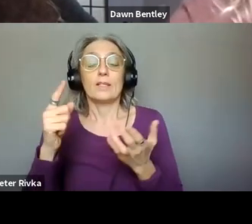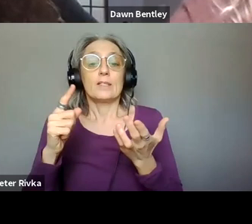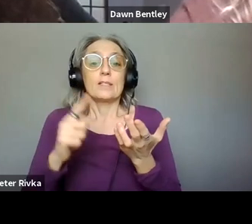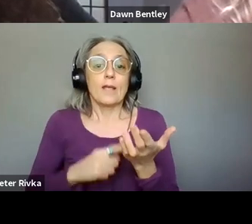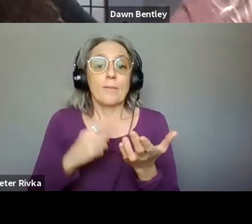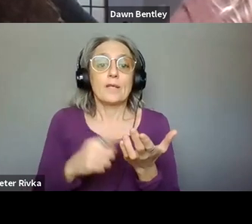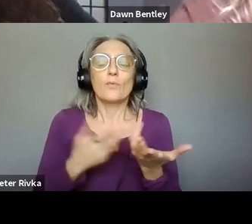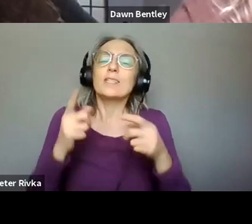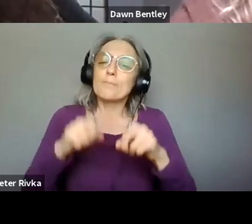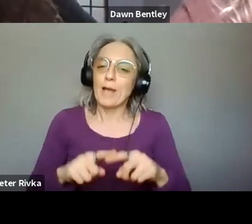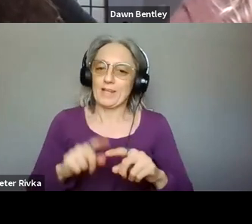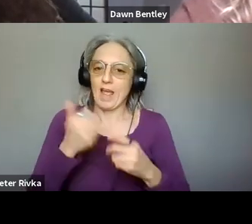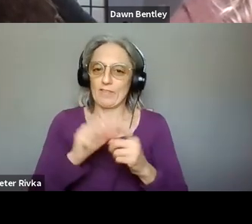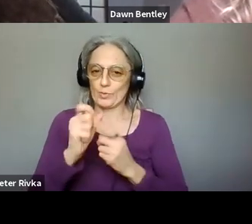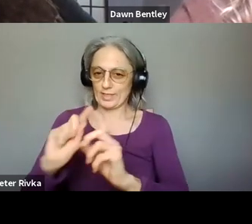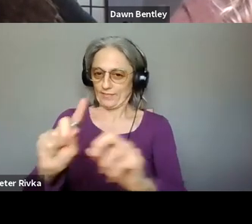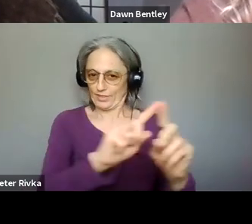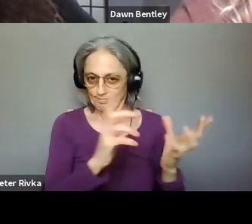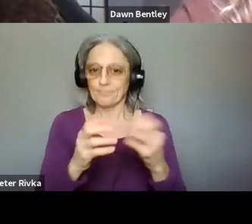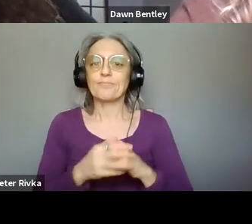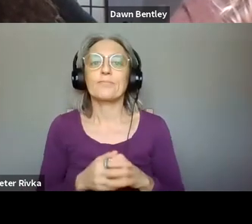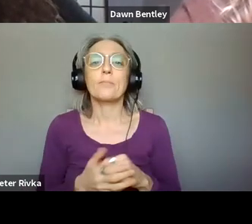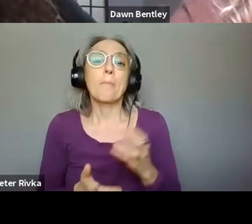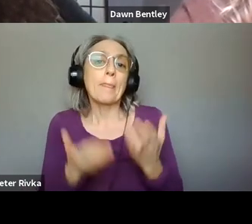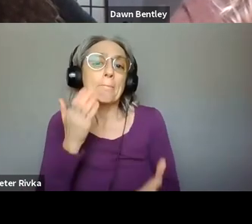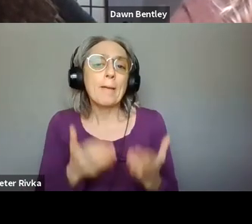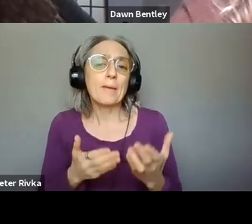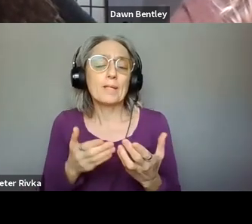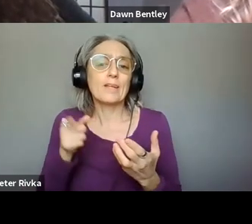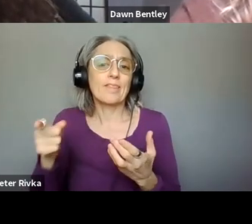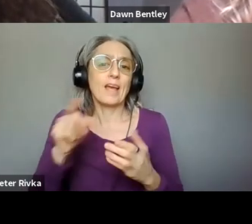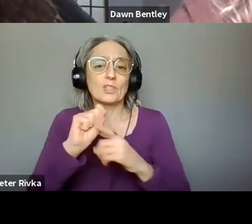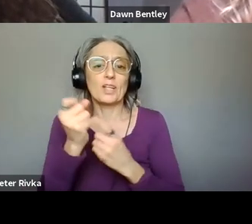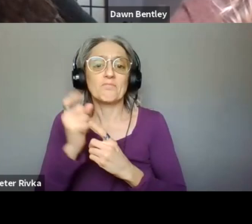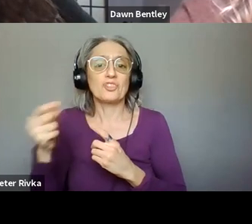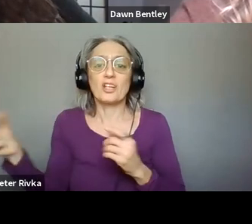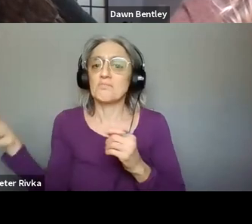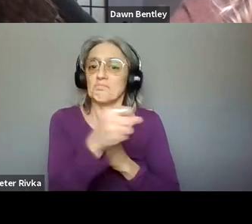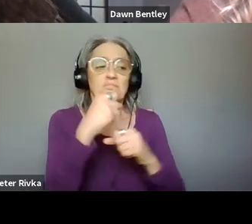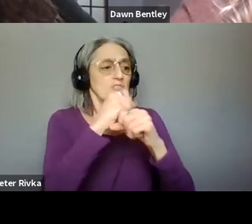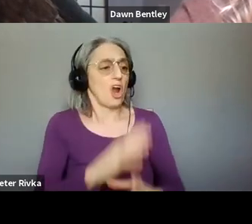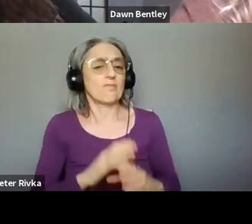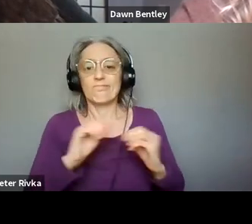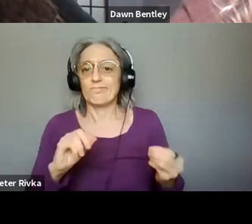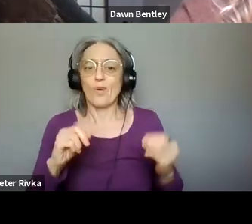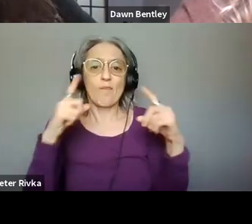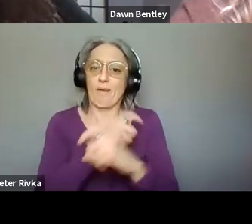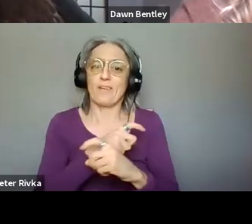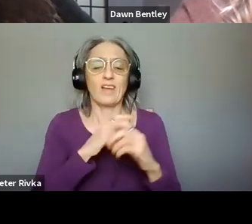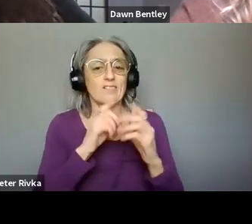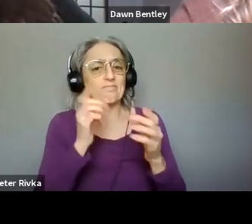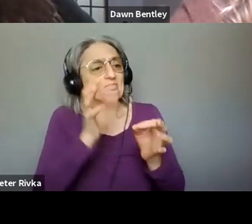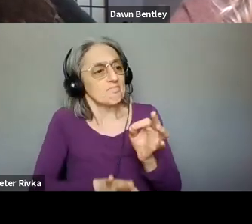depends on your situation. If you're talking about a straight guardianship, there may be more lawyers who have the ability to do that